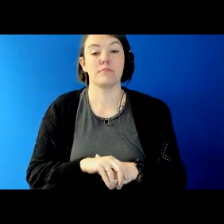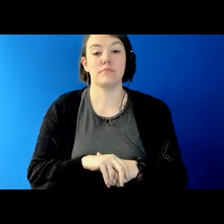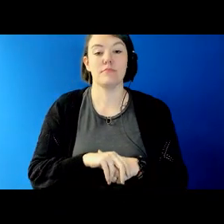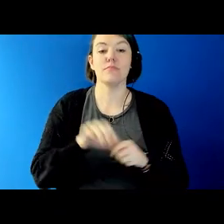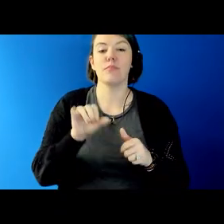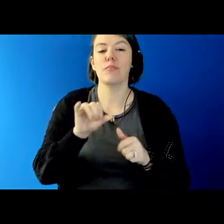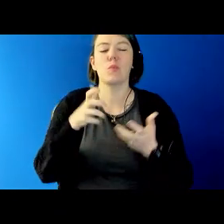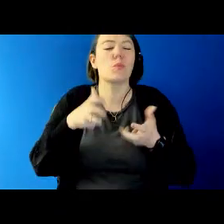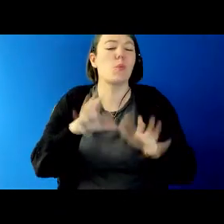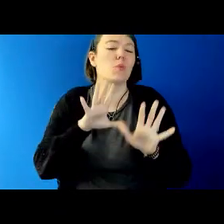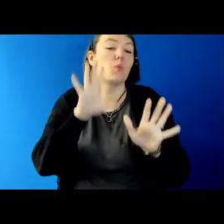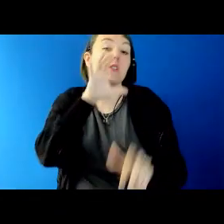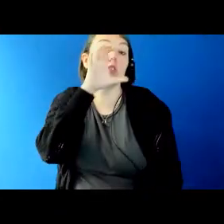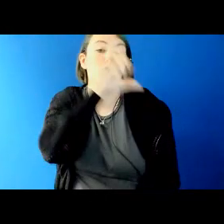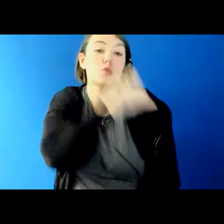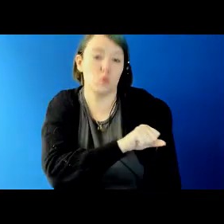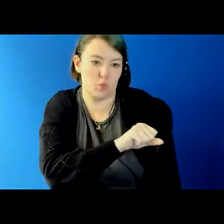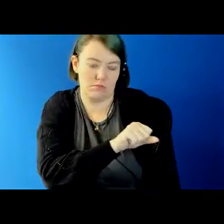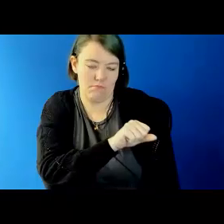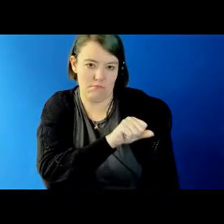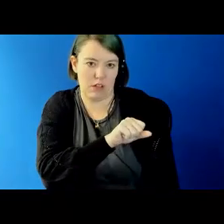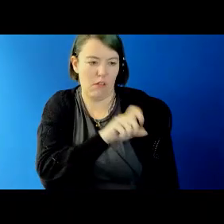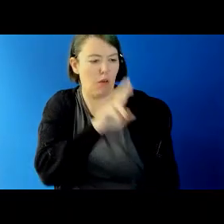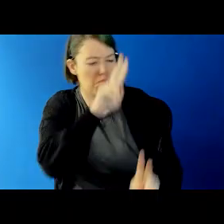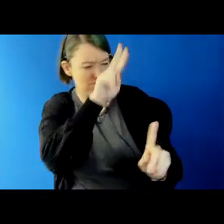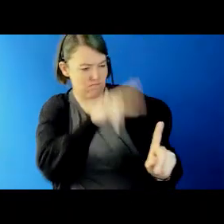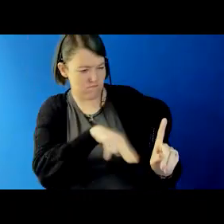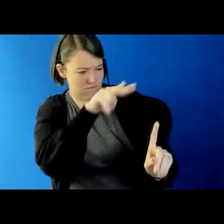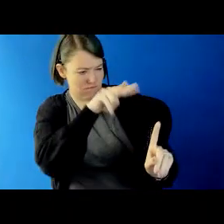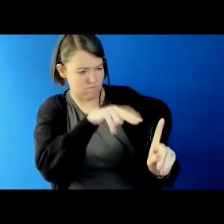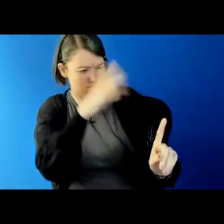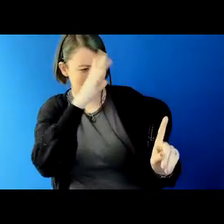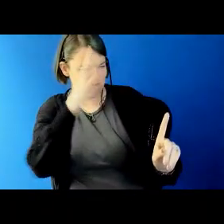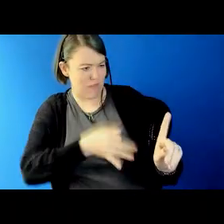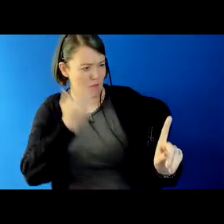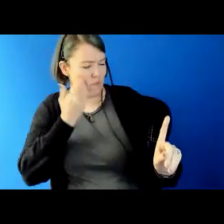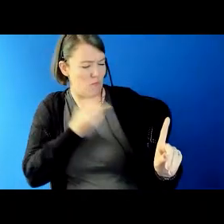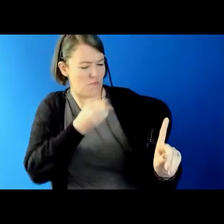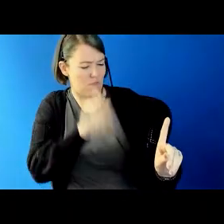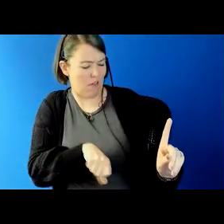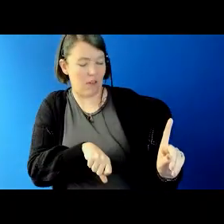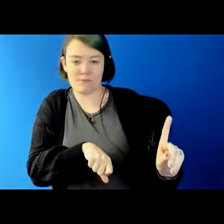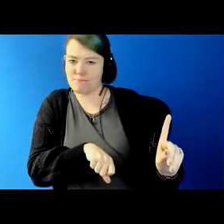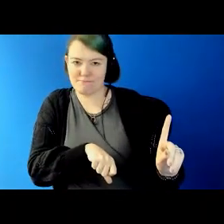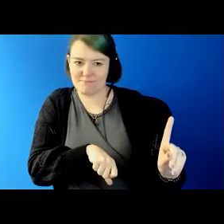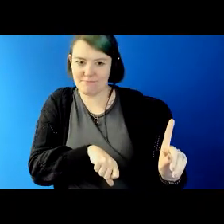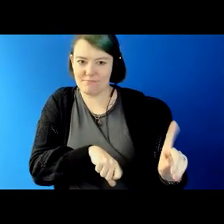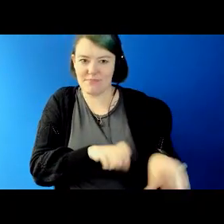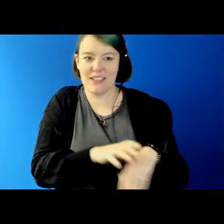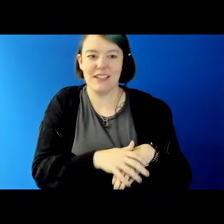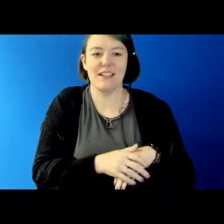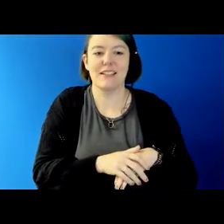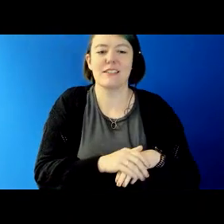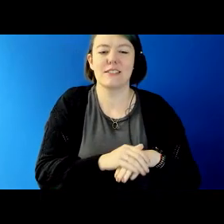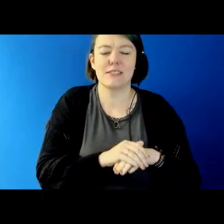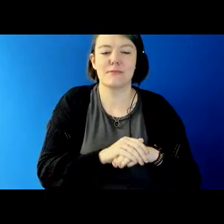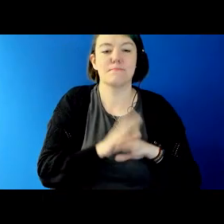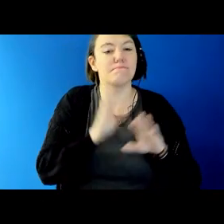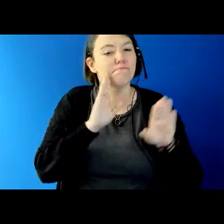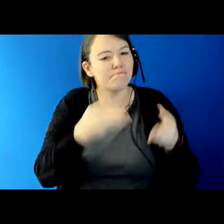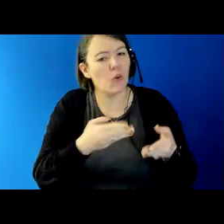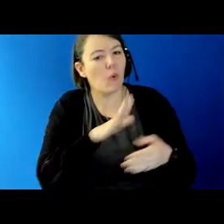disability. Instead, they focus on individual strengths, goals, and support needs. Respect shows up in